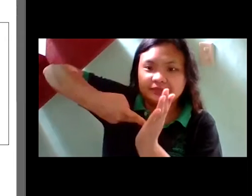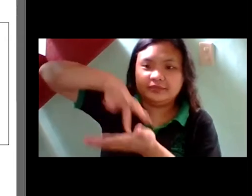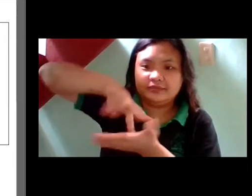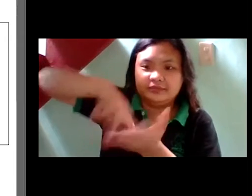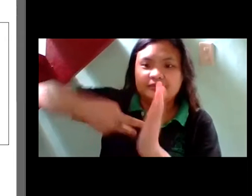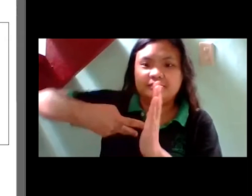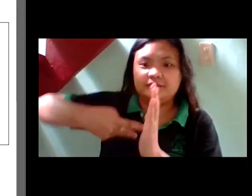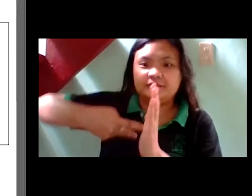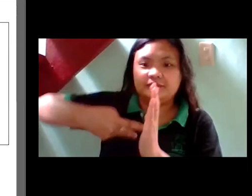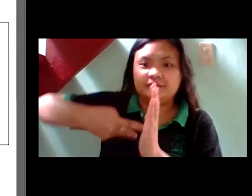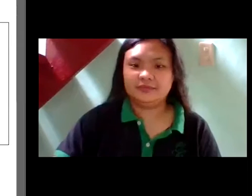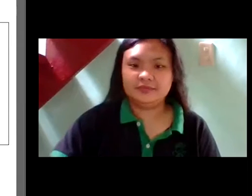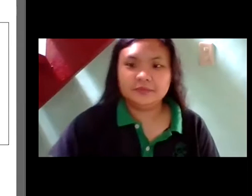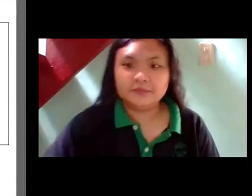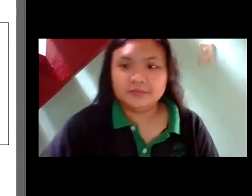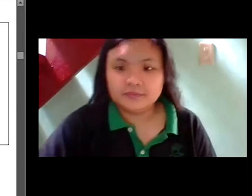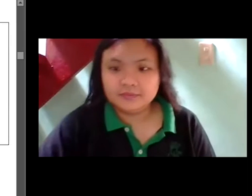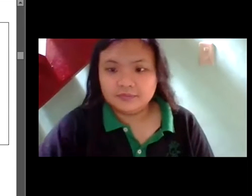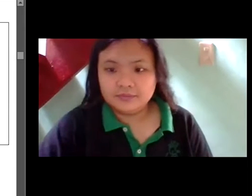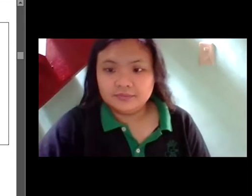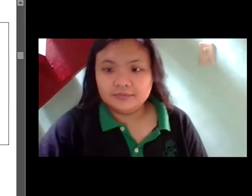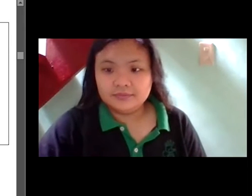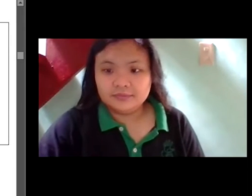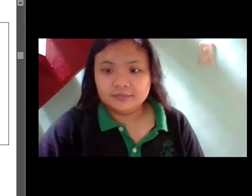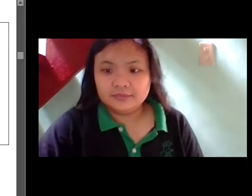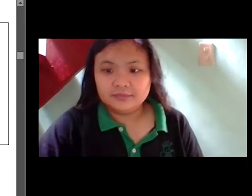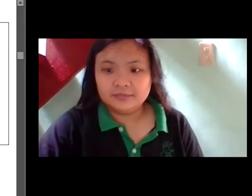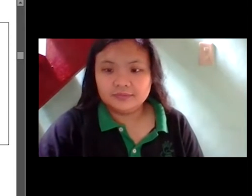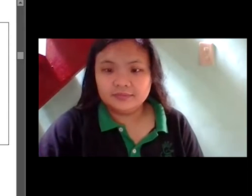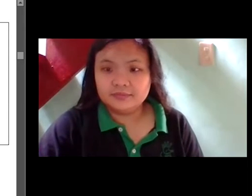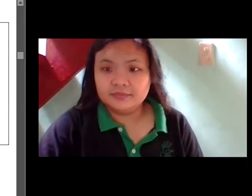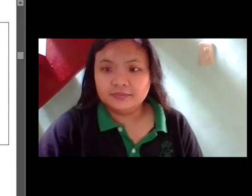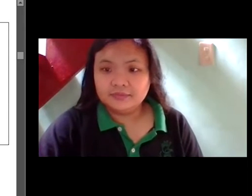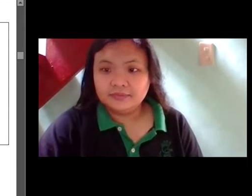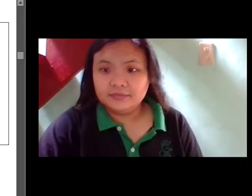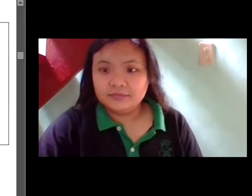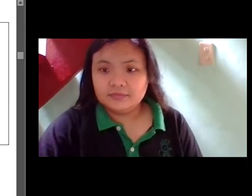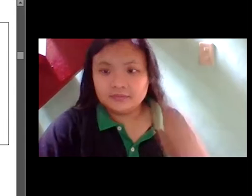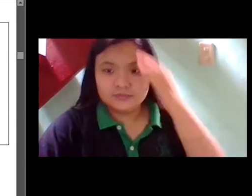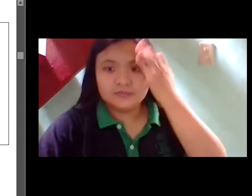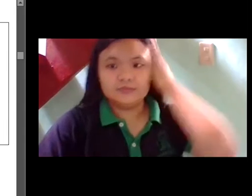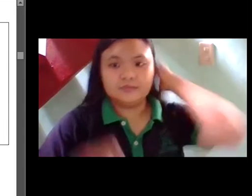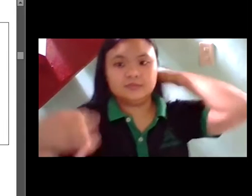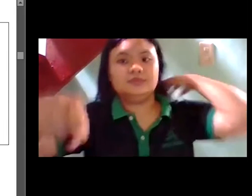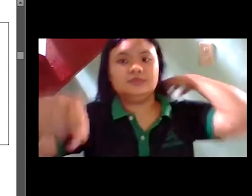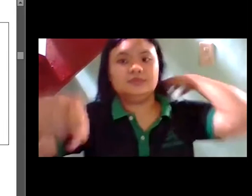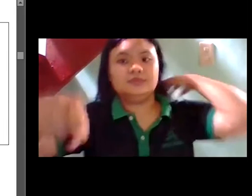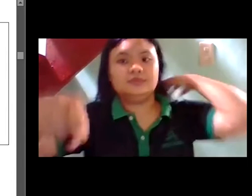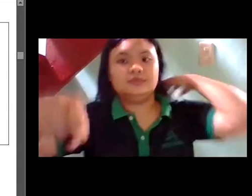Okay. What about the movement on compass? It looks to me that it looks like